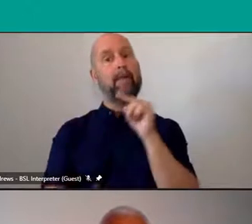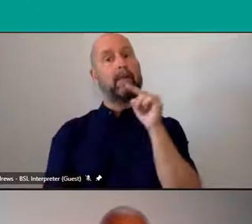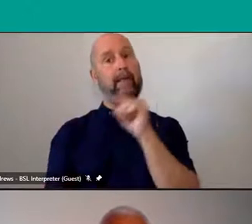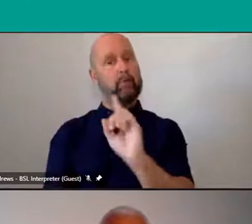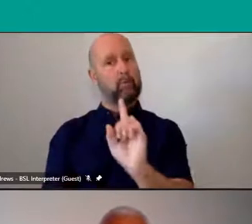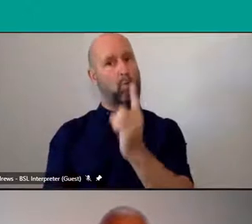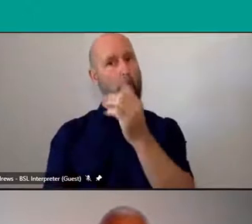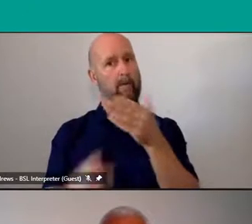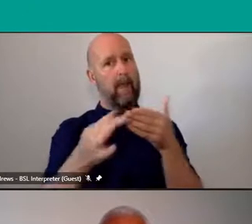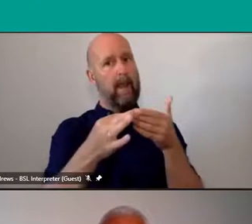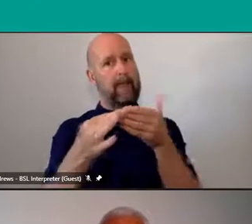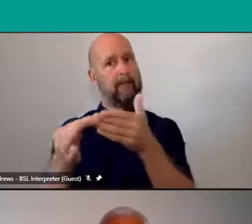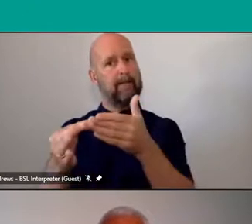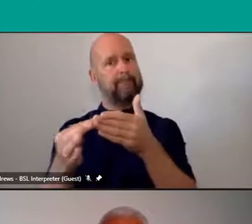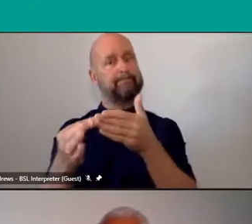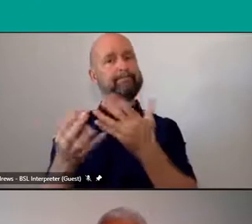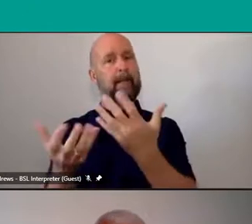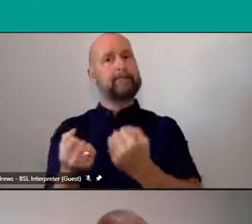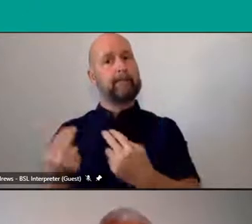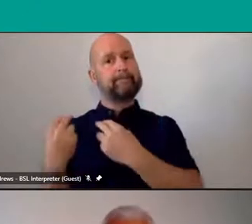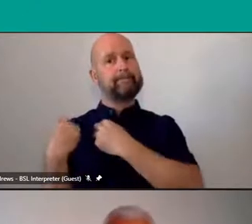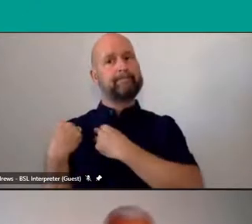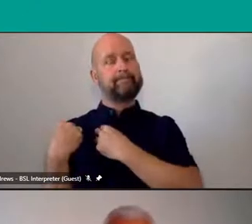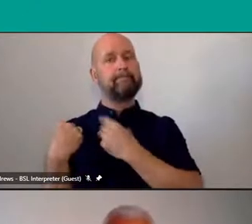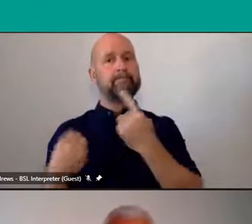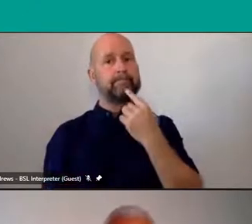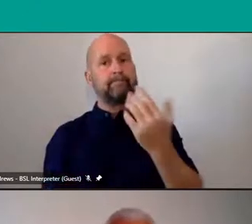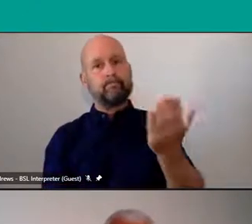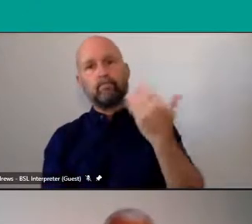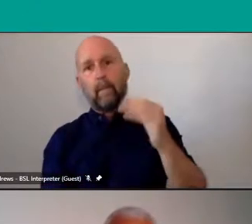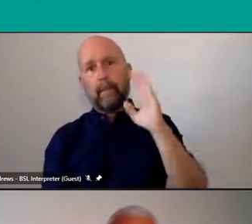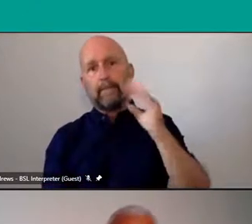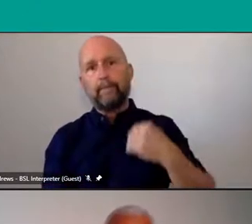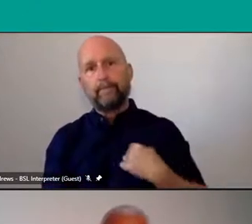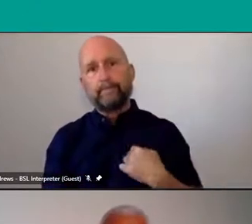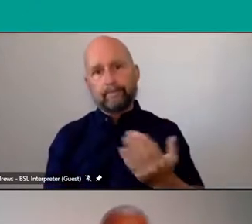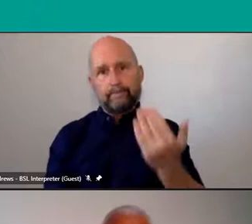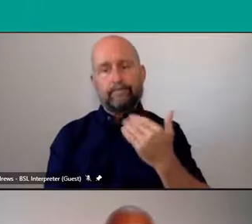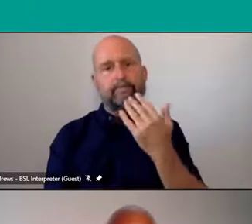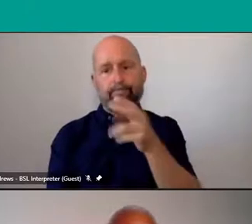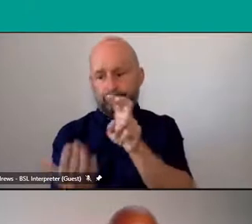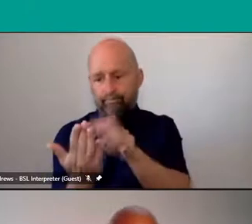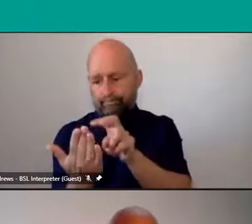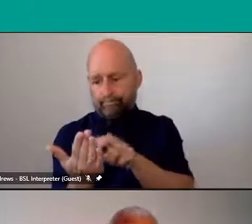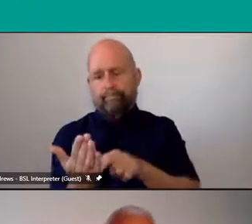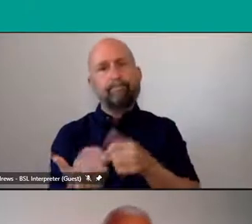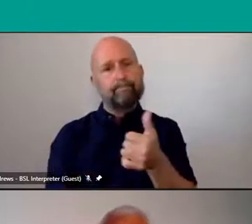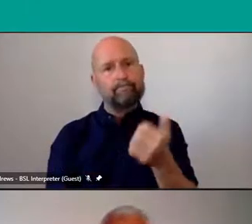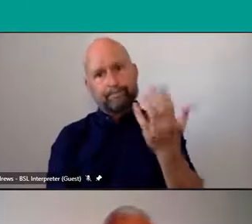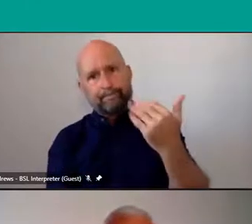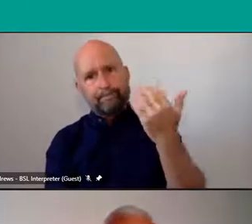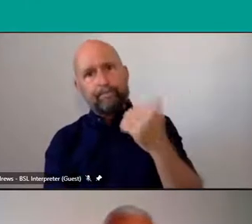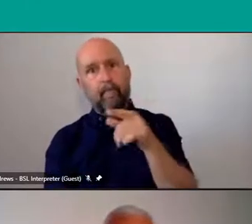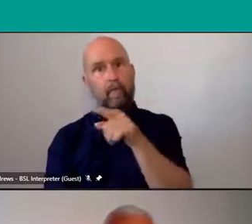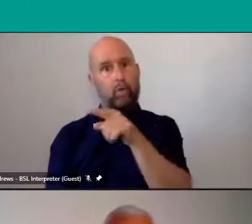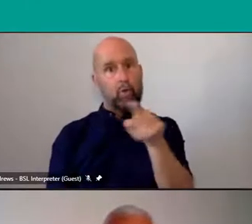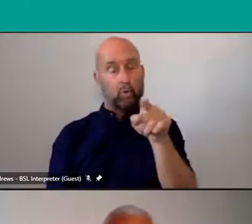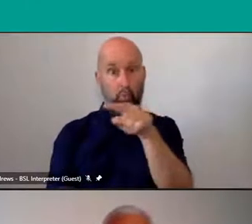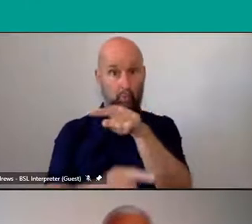up to the plate. And he said, I'm listening, I'm noting, and I want you to go